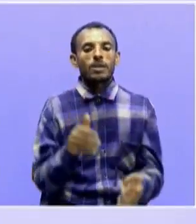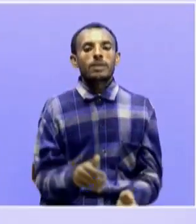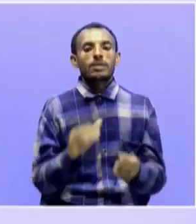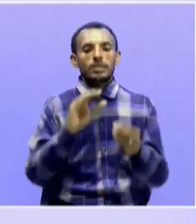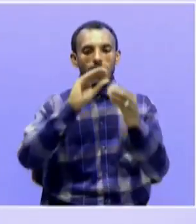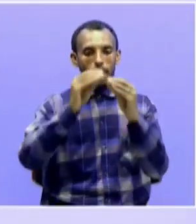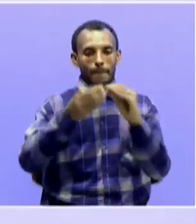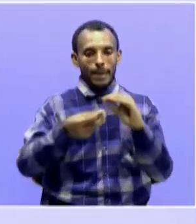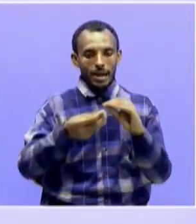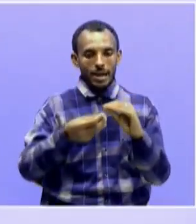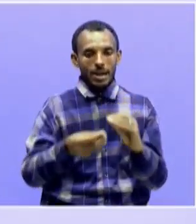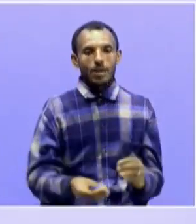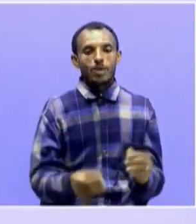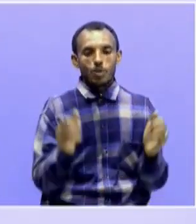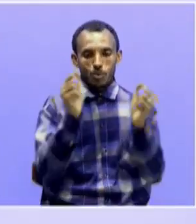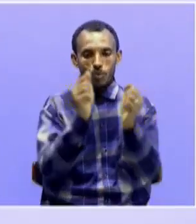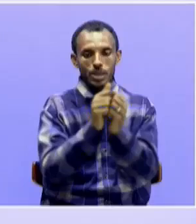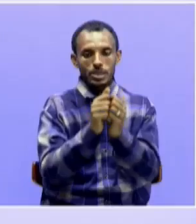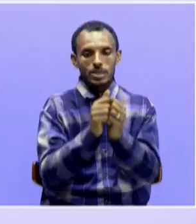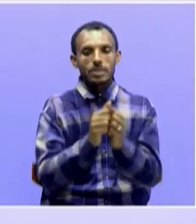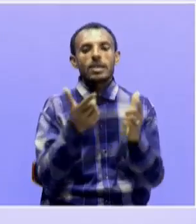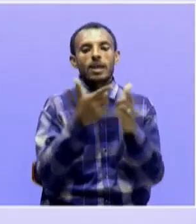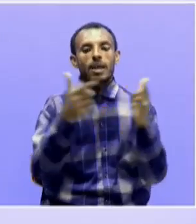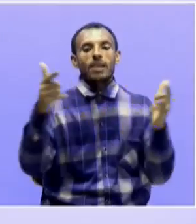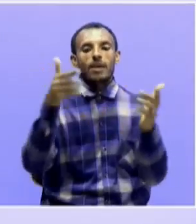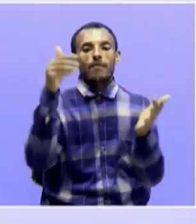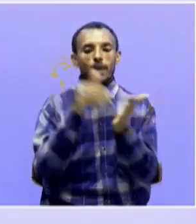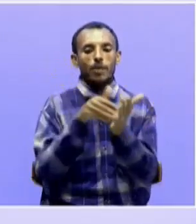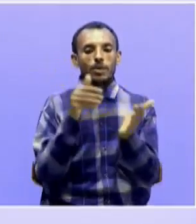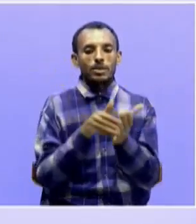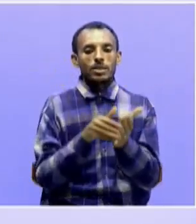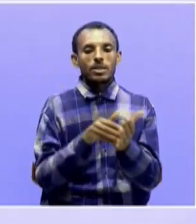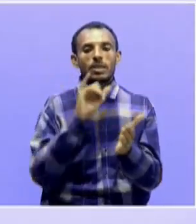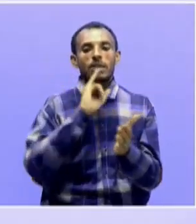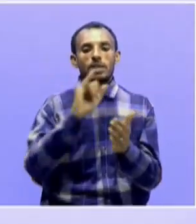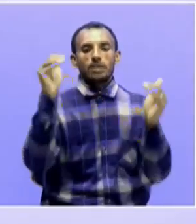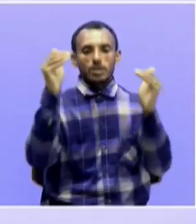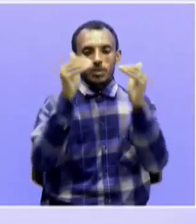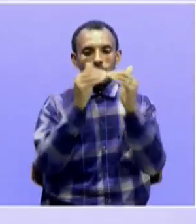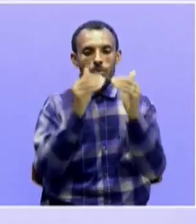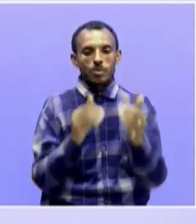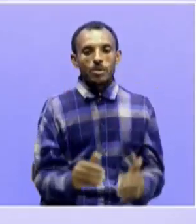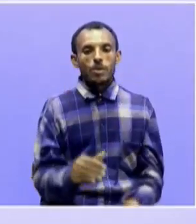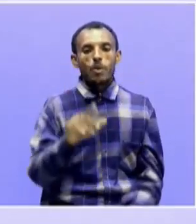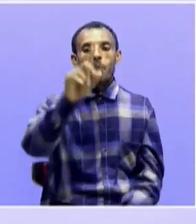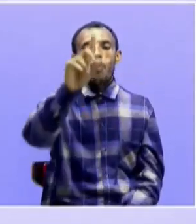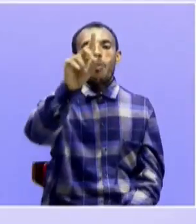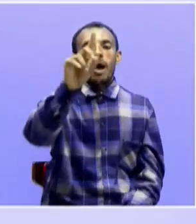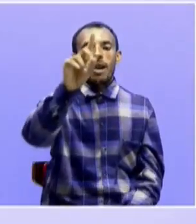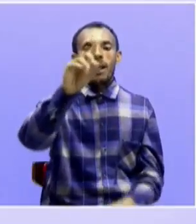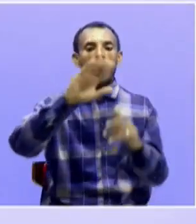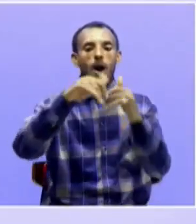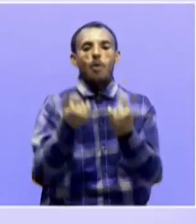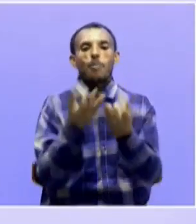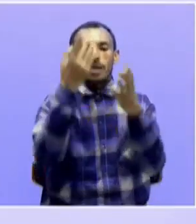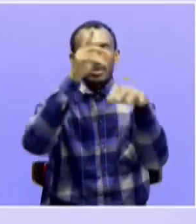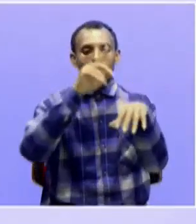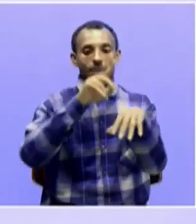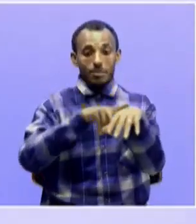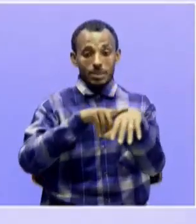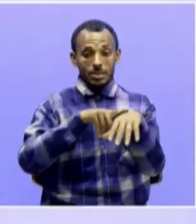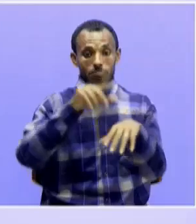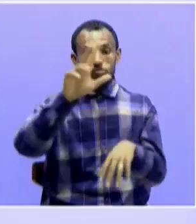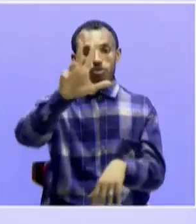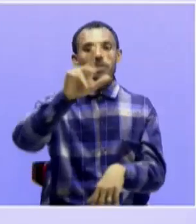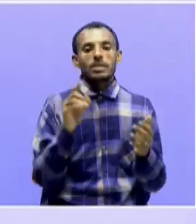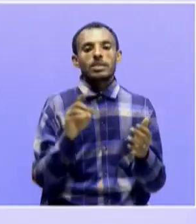number with greater frequency is 1. 1 appears 3